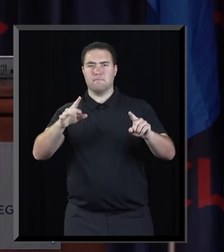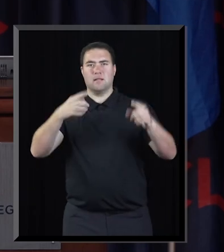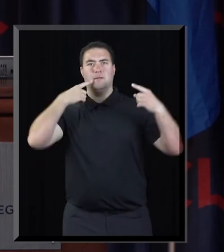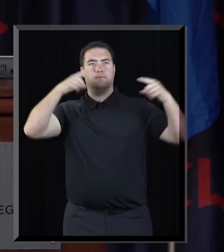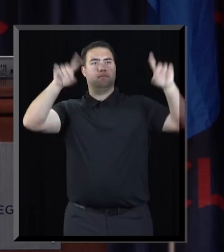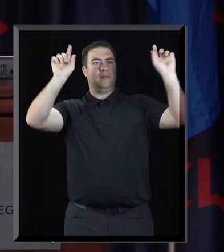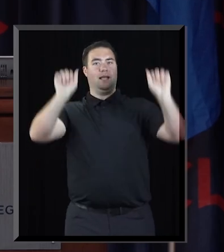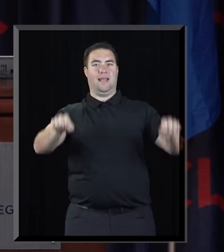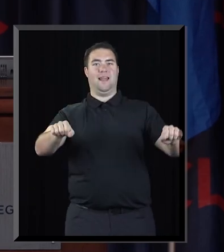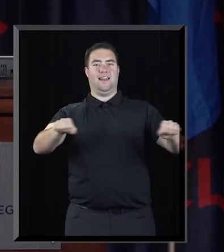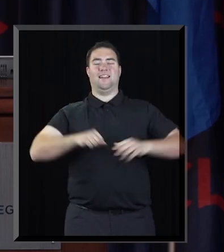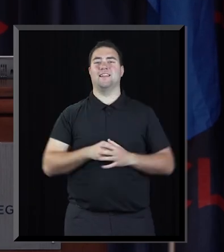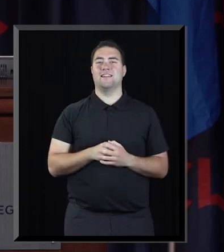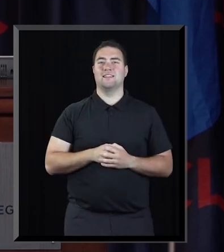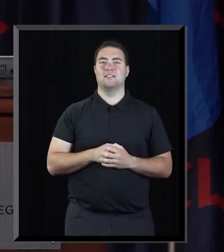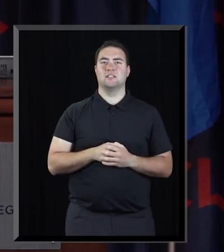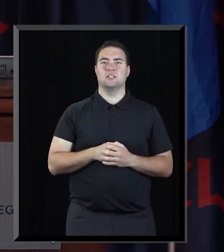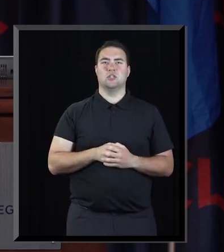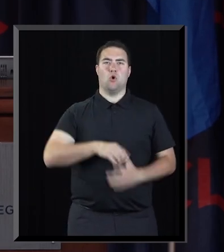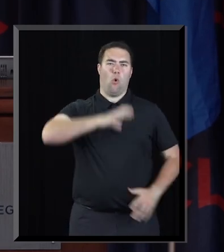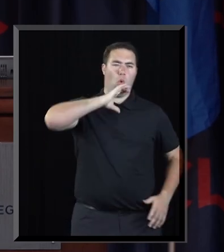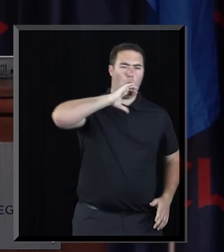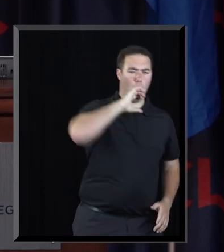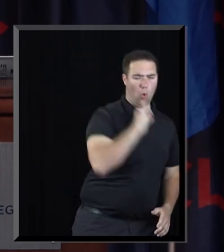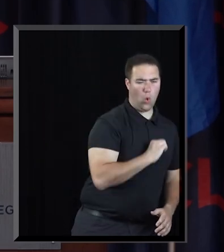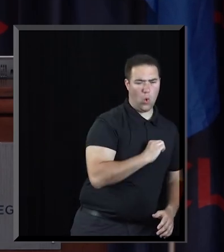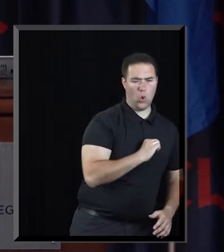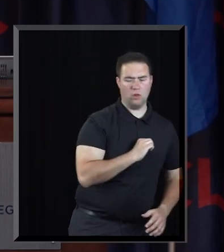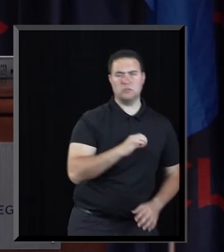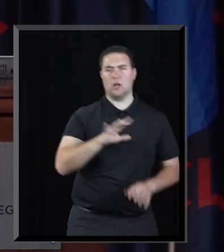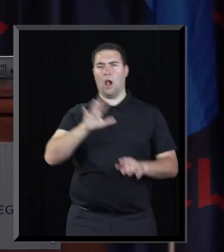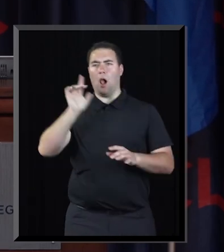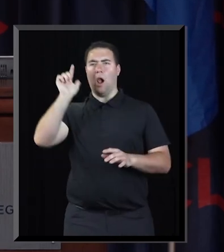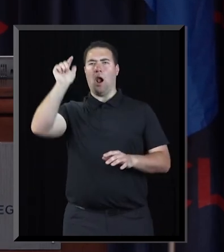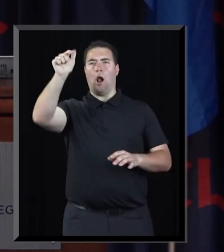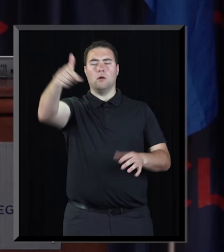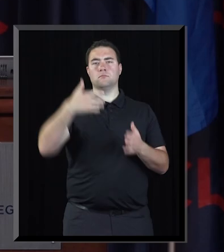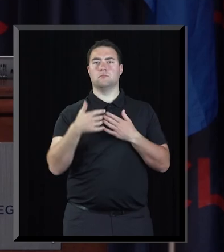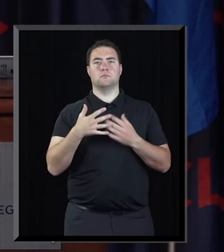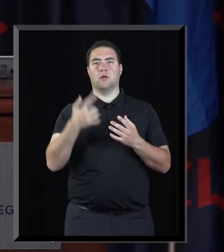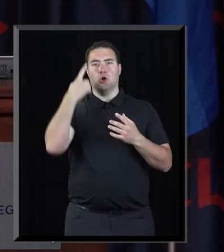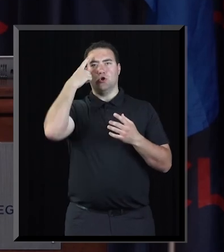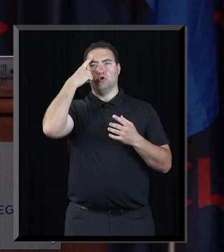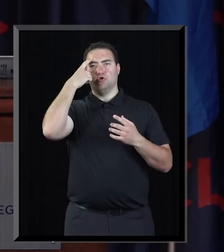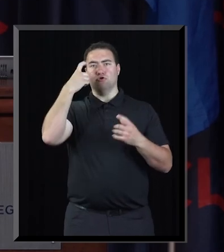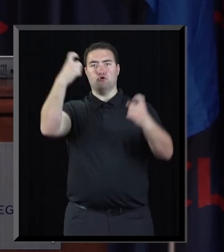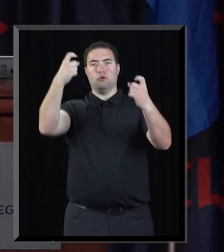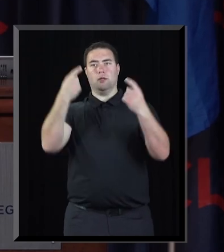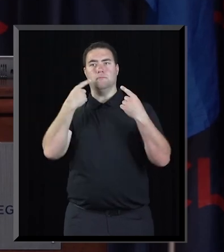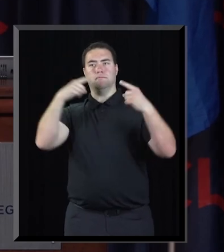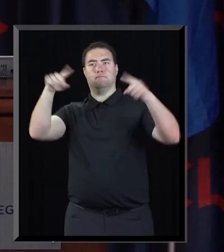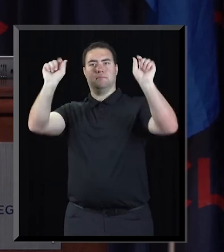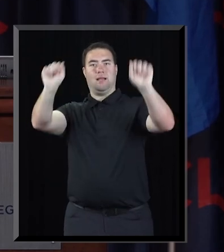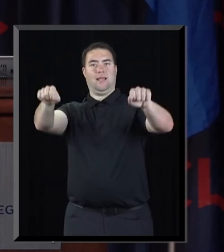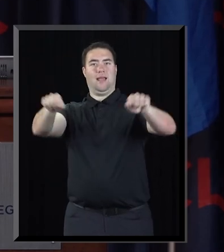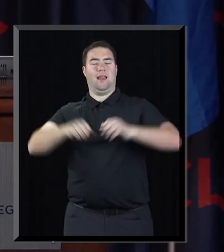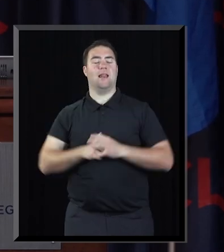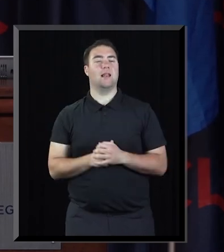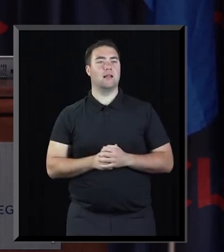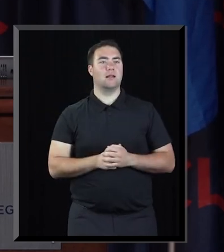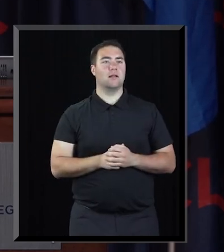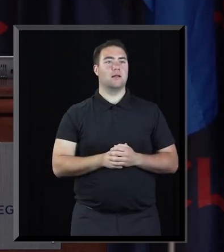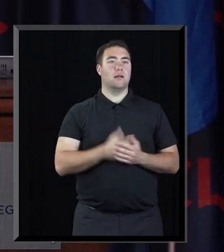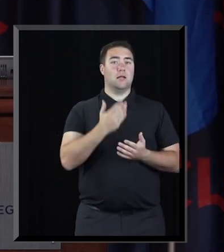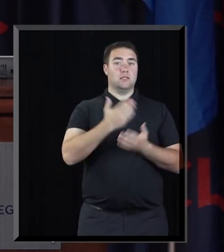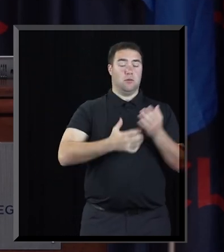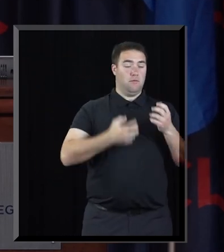accomplished. You're never too old and it's never too late to follow your dreams. Some of the longest and hardest journeys end up becoming the best